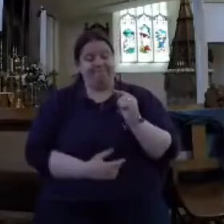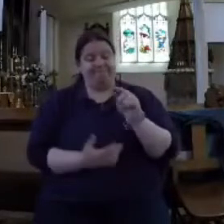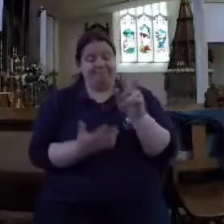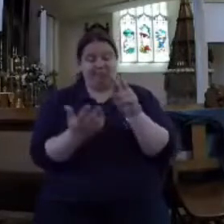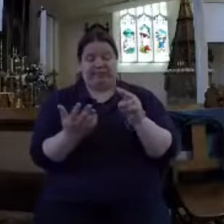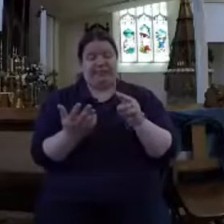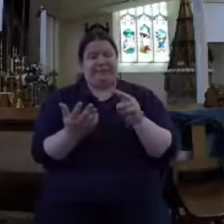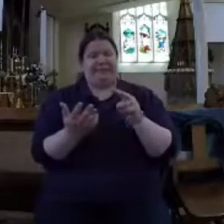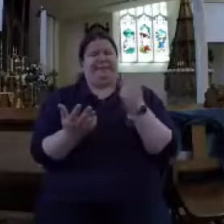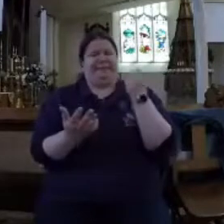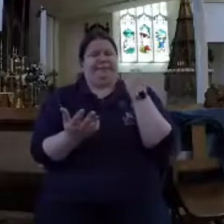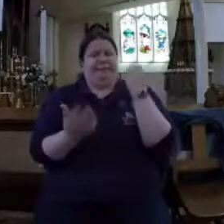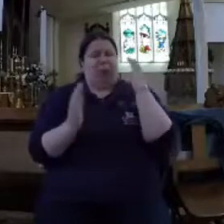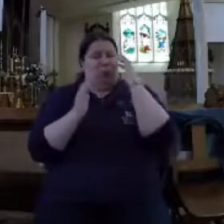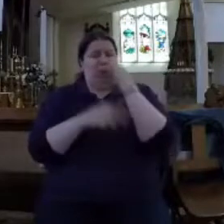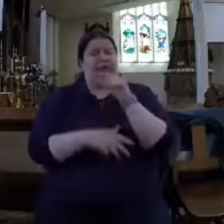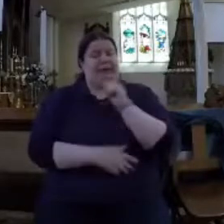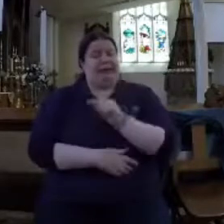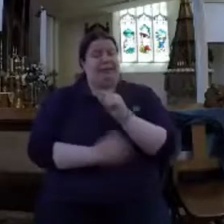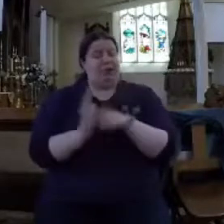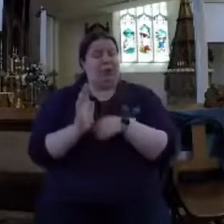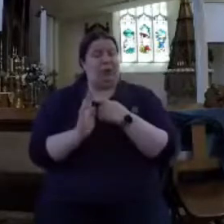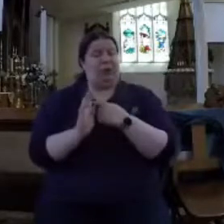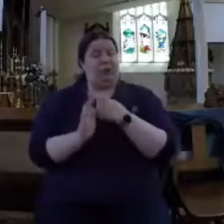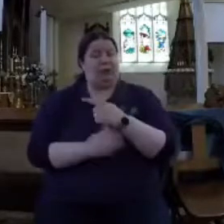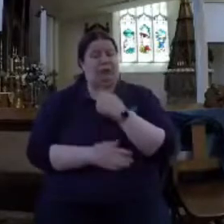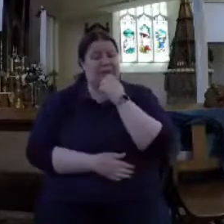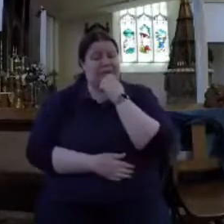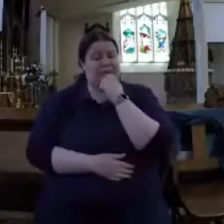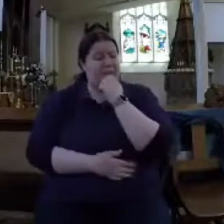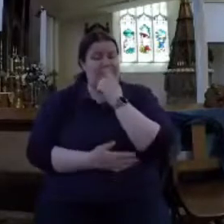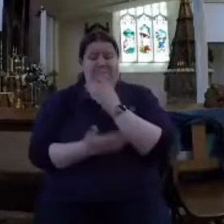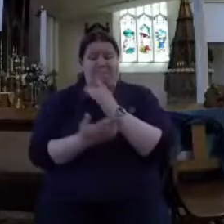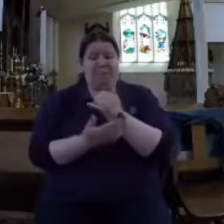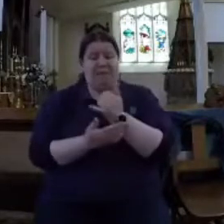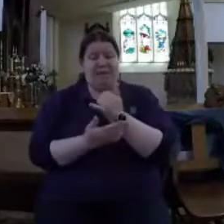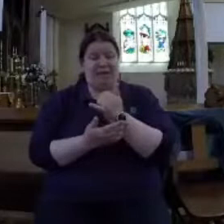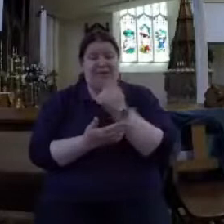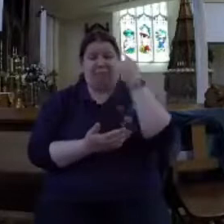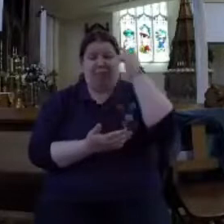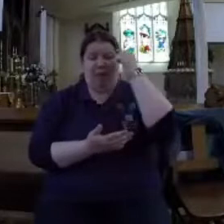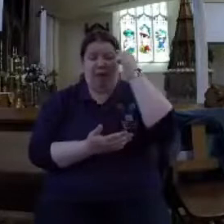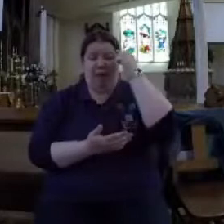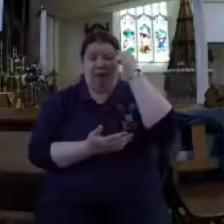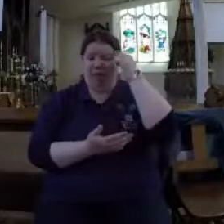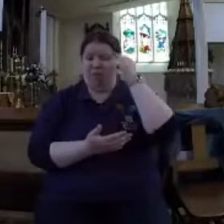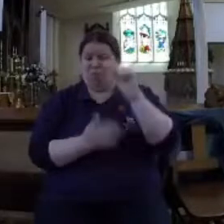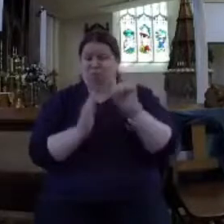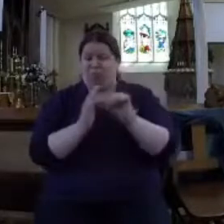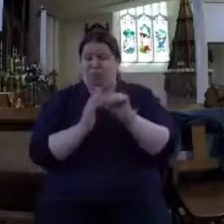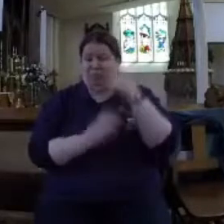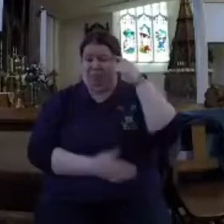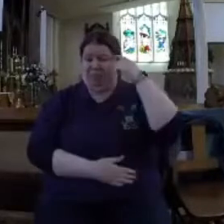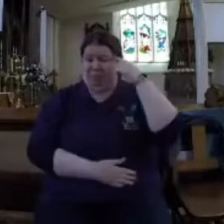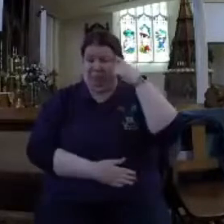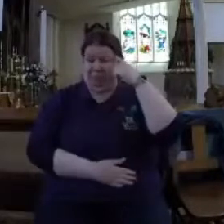really concerned. I think Joseph might have a screw loose, and not all the lights are turned on upstairs.